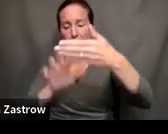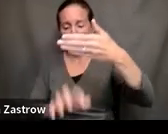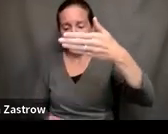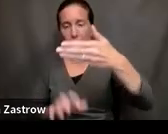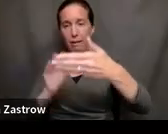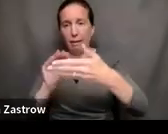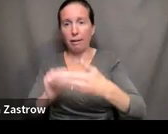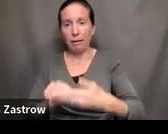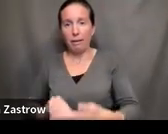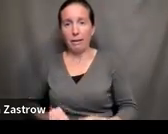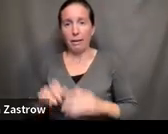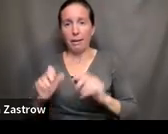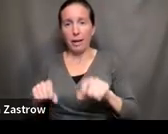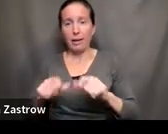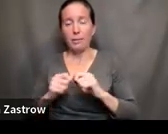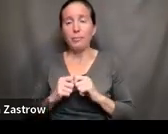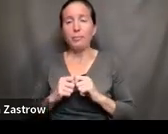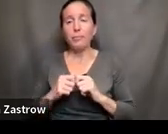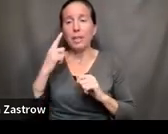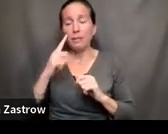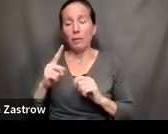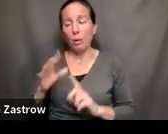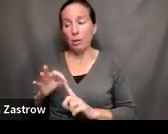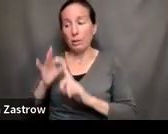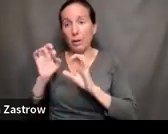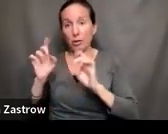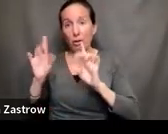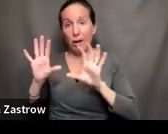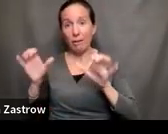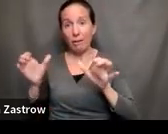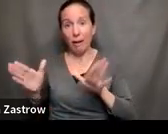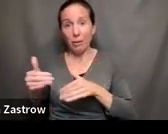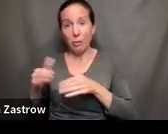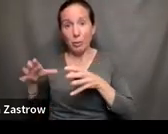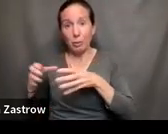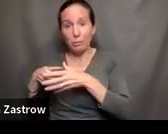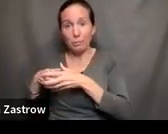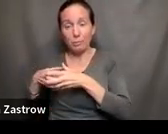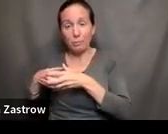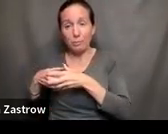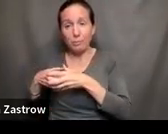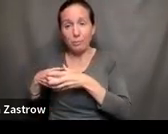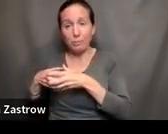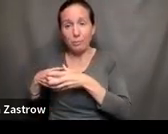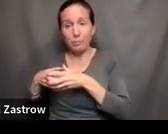Our feeling with the self-contained classrooms is that those teachers